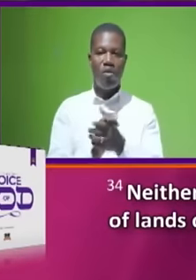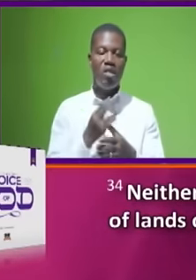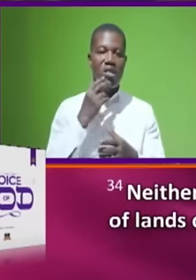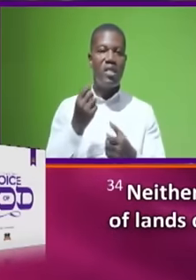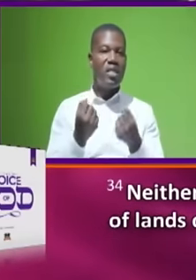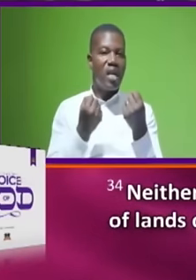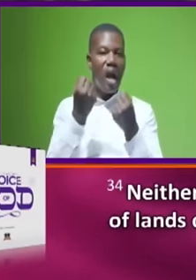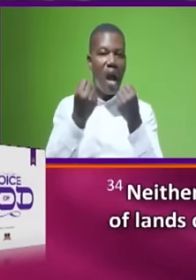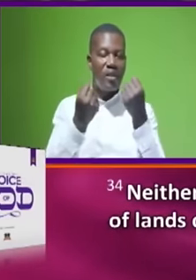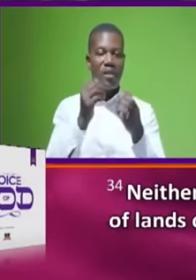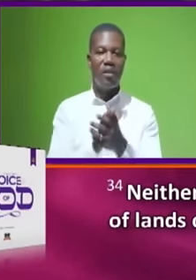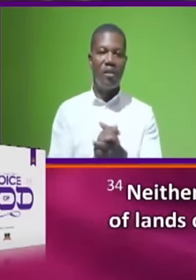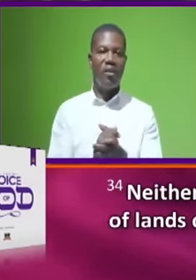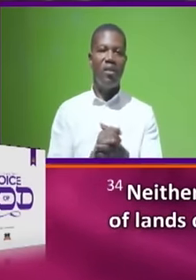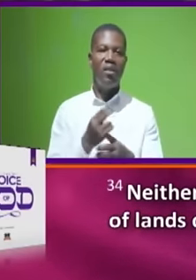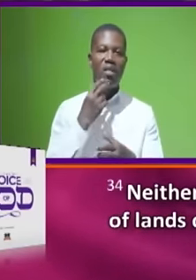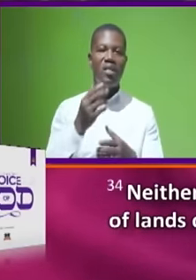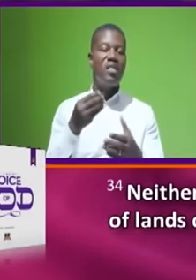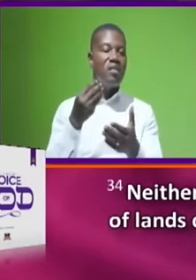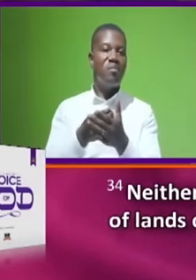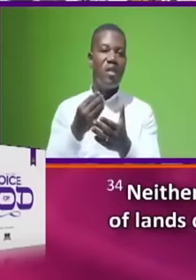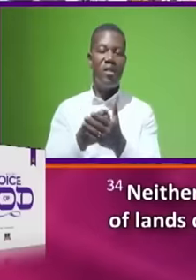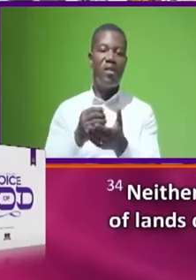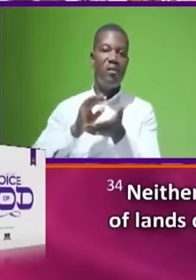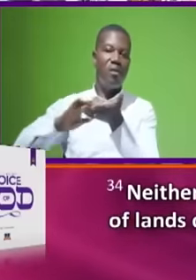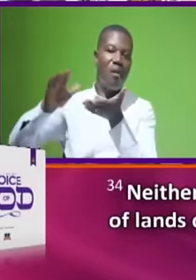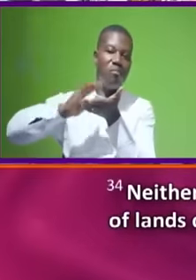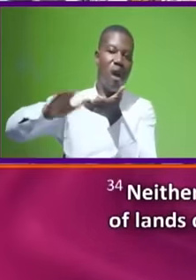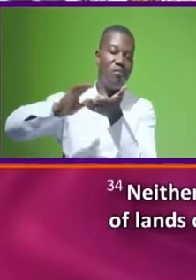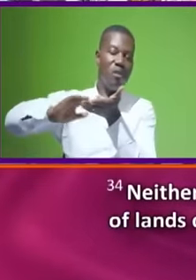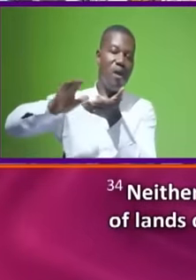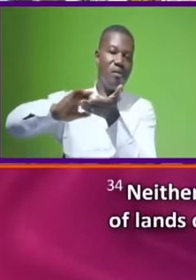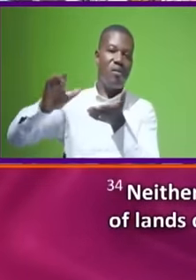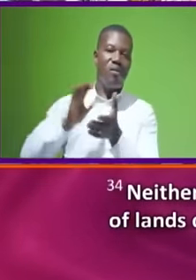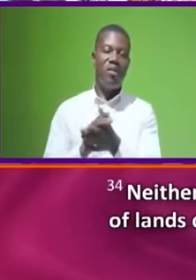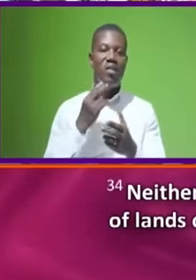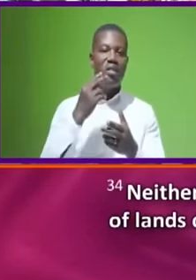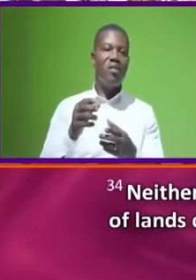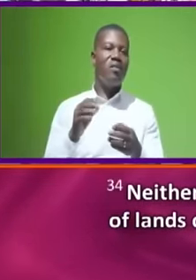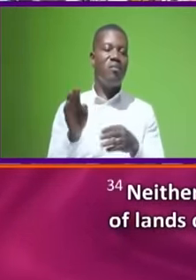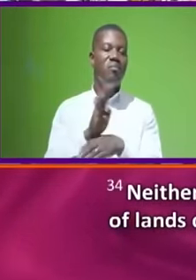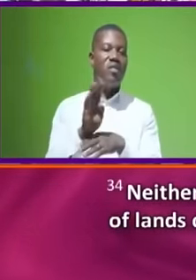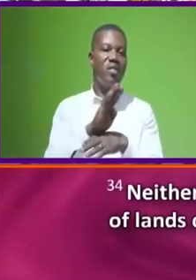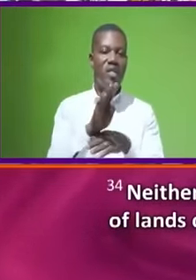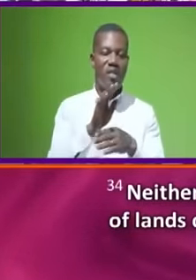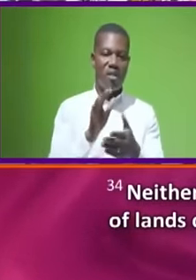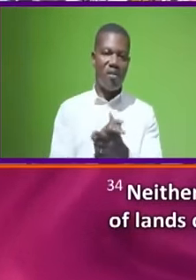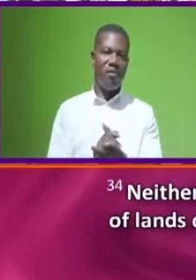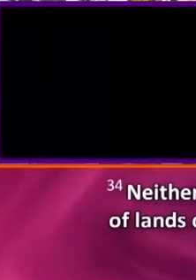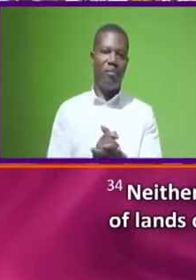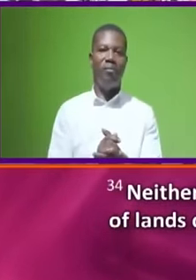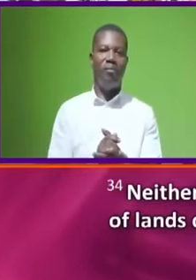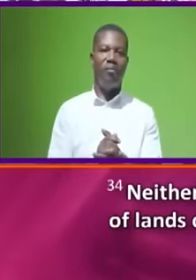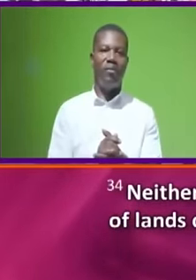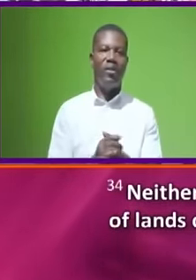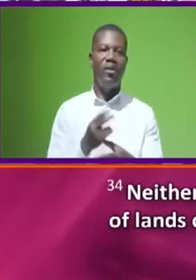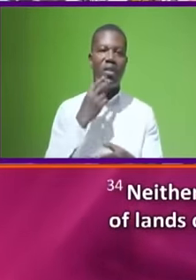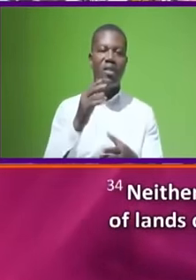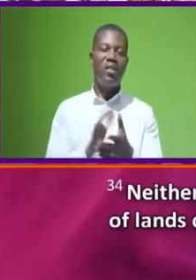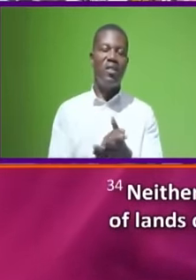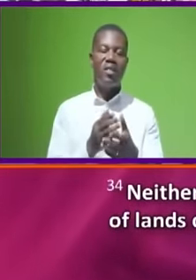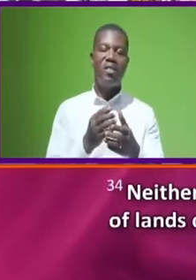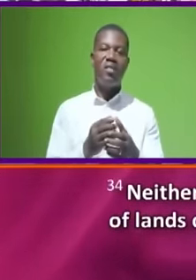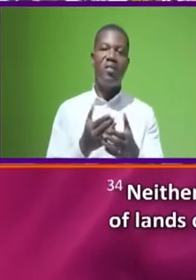cars. Look at the cars. She sika mo display. And the monies you display. She jetty. Look at your trading or your business. She after